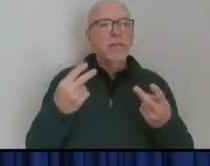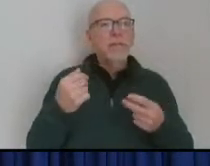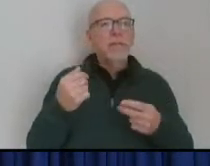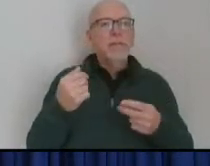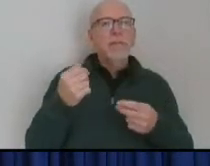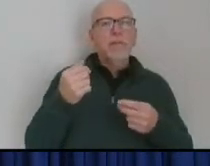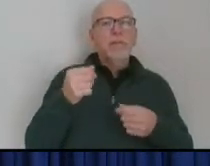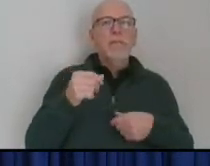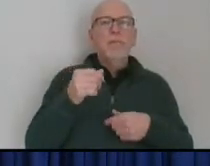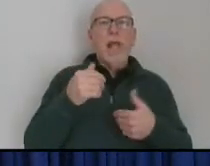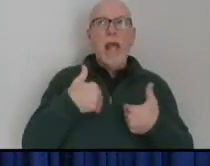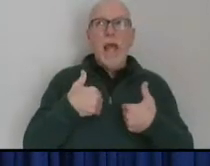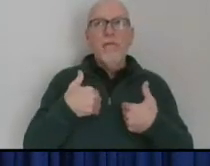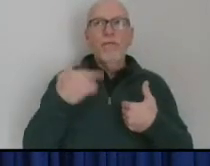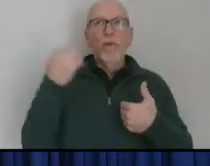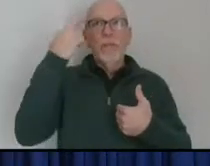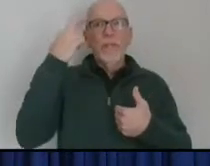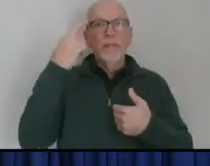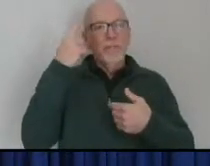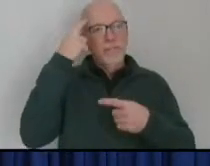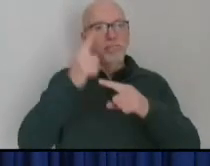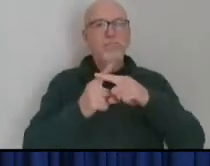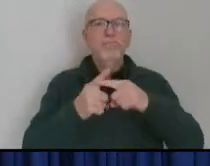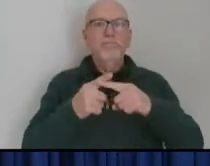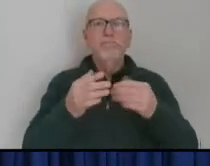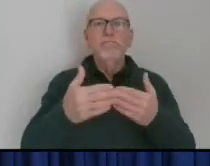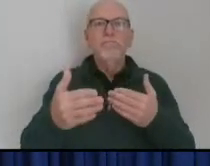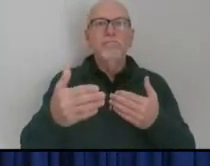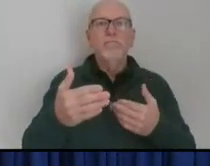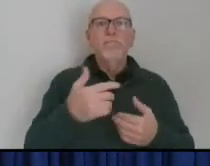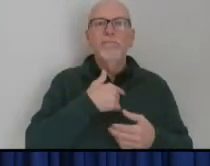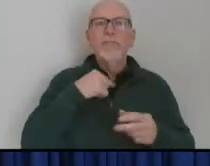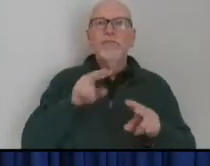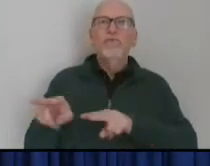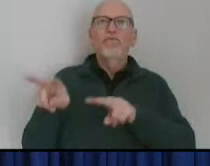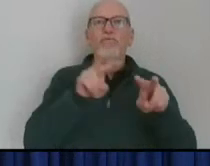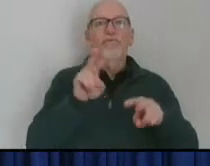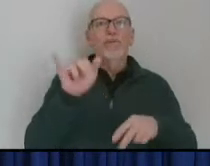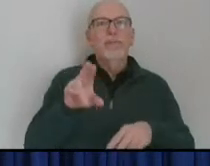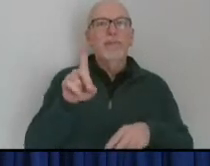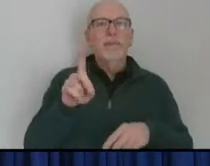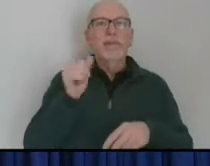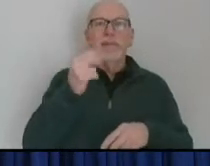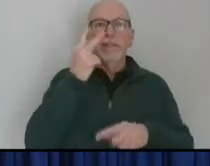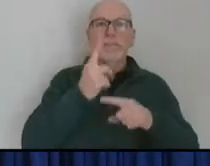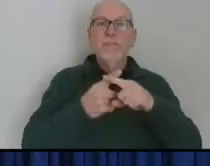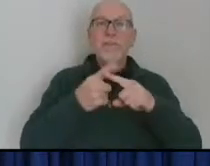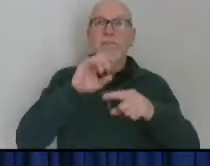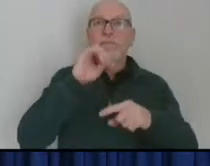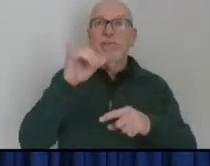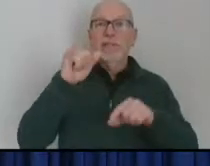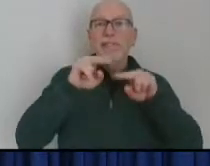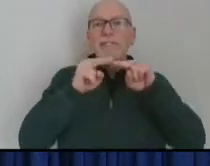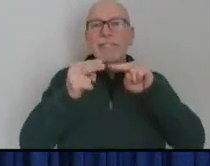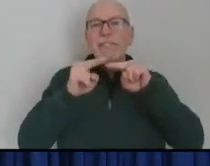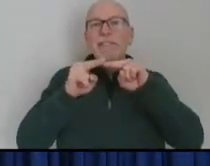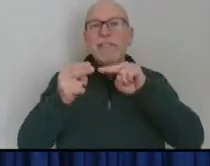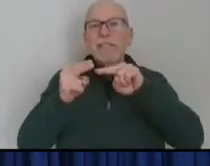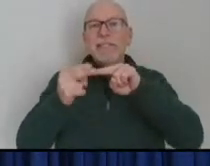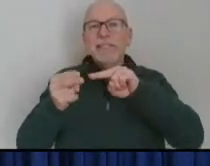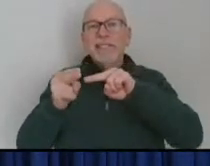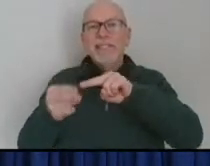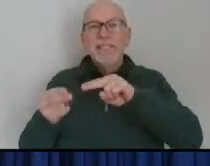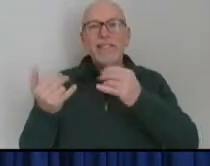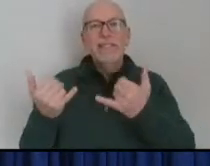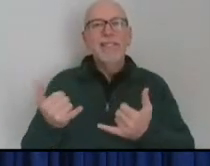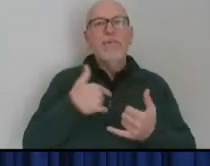for optimism as we look across the state of Indiana, and you see that positivity rate tick down, tick down, tick down, and we were just felt